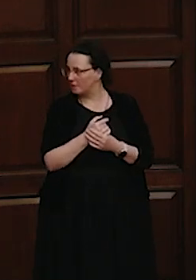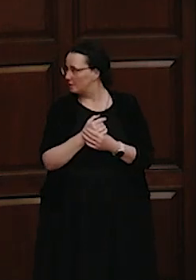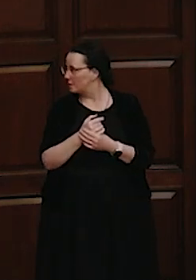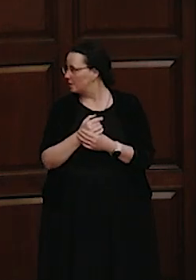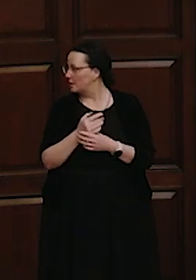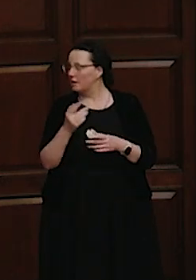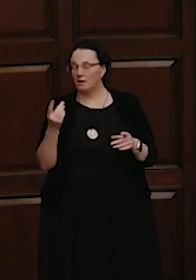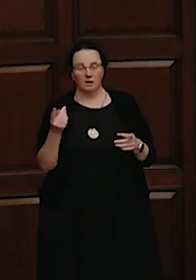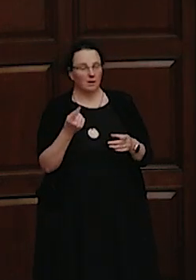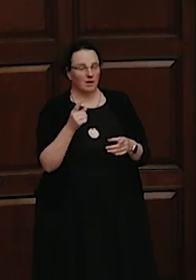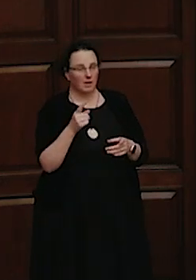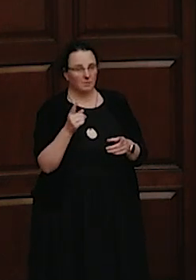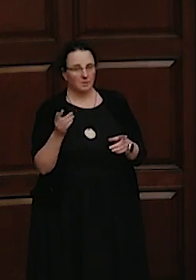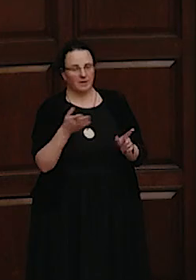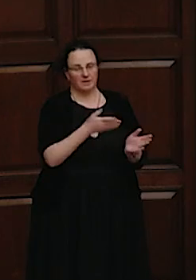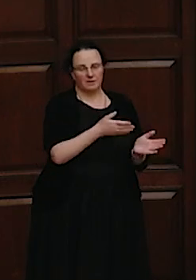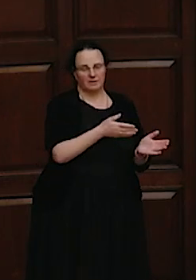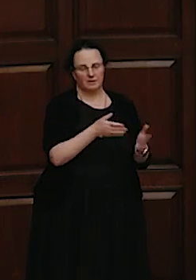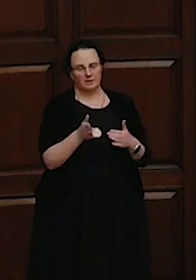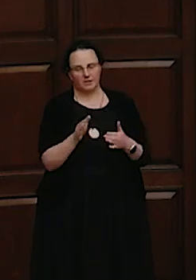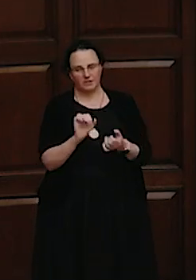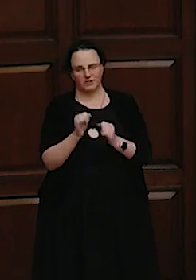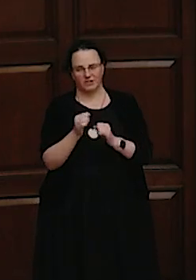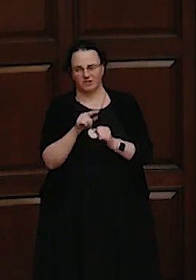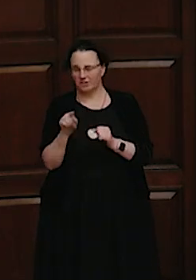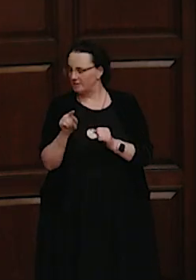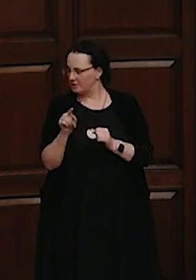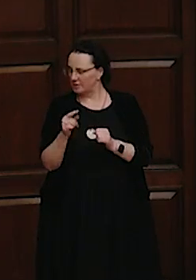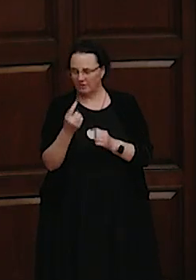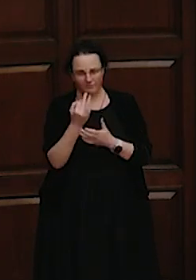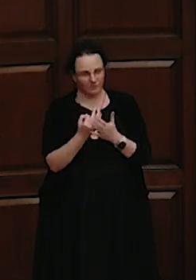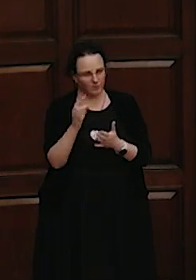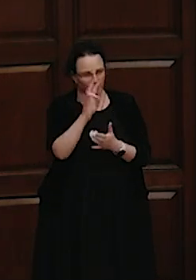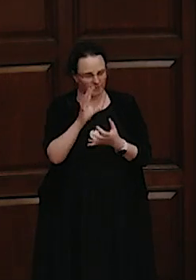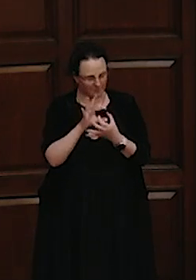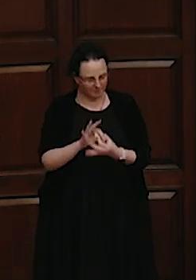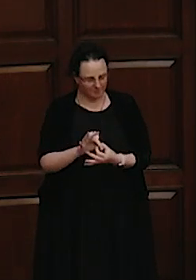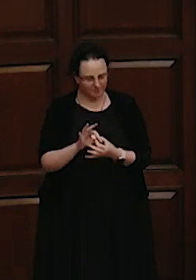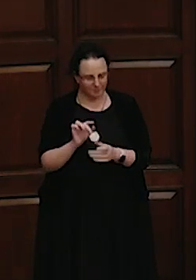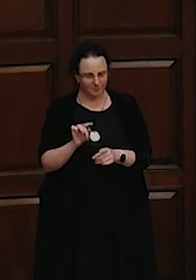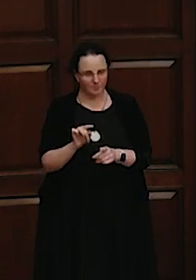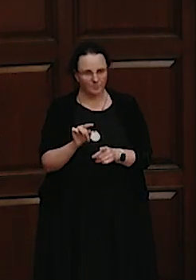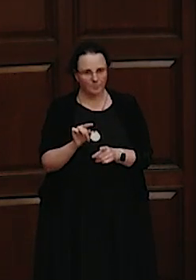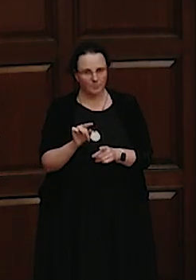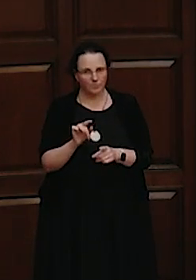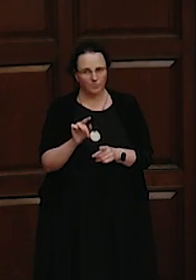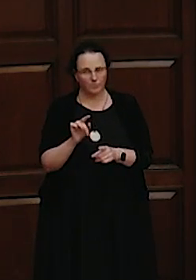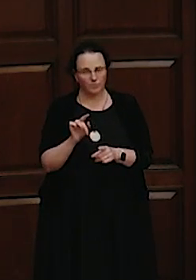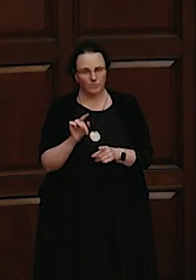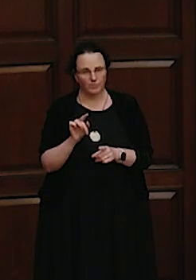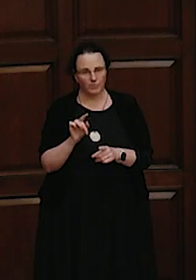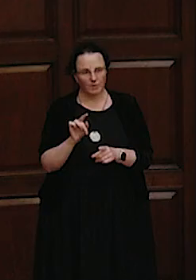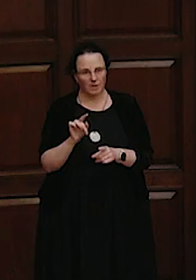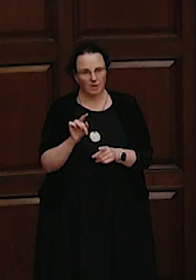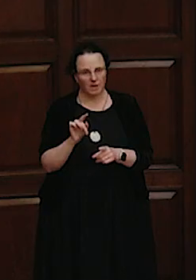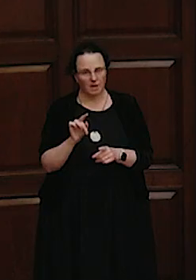Great. And then just maybe to change tacks slightly, kind of a couple of questions around kind of just the amount of